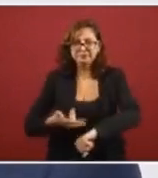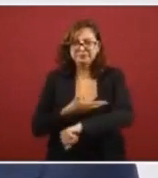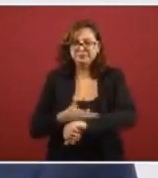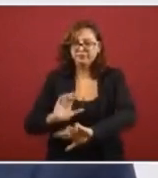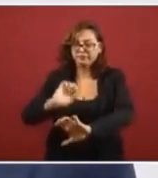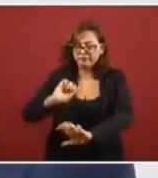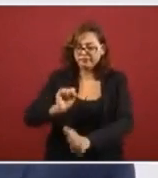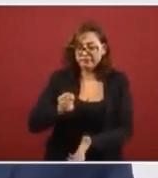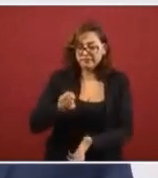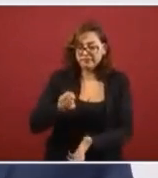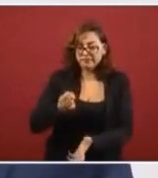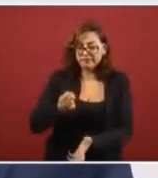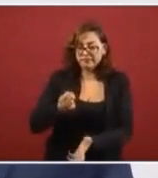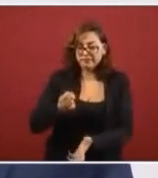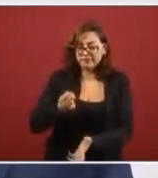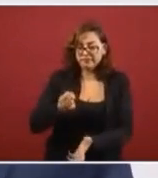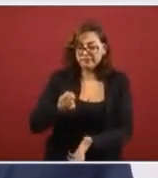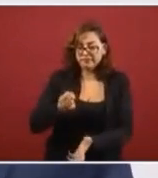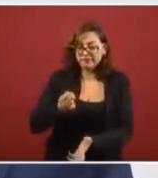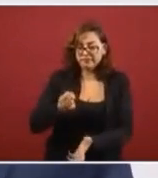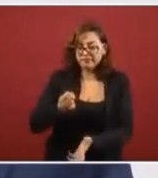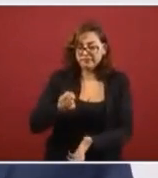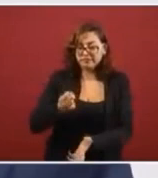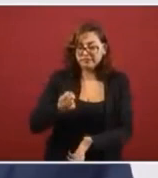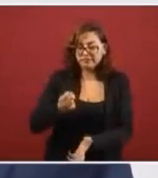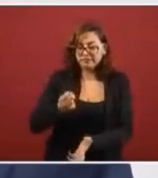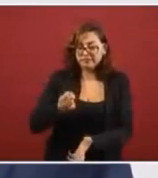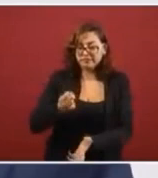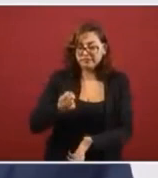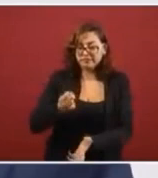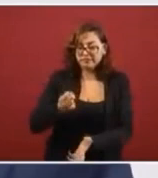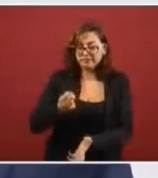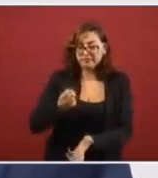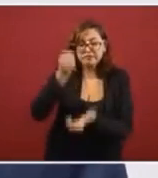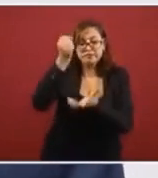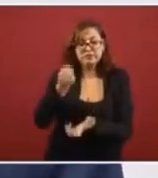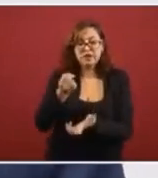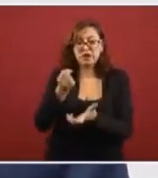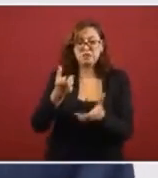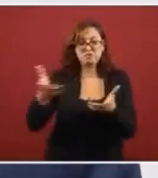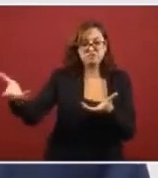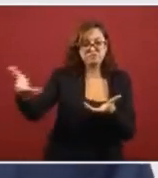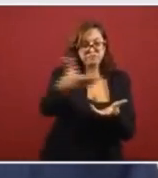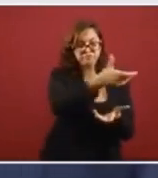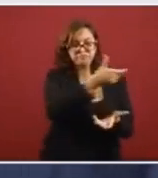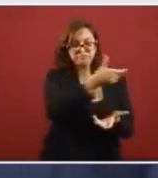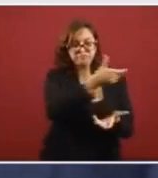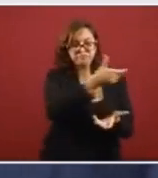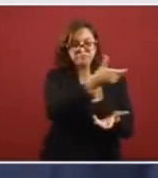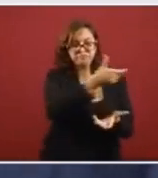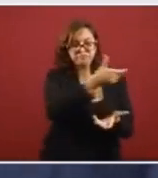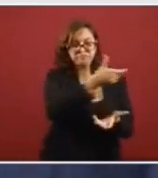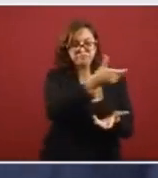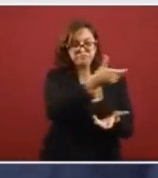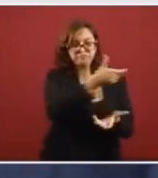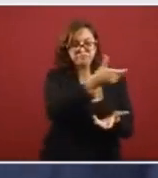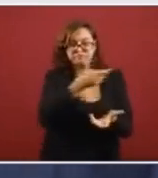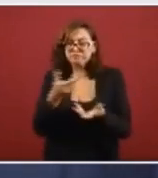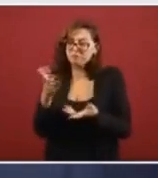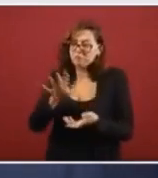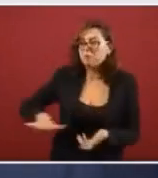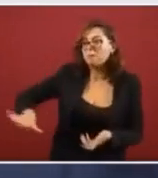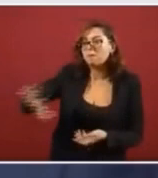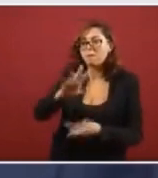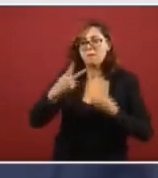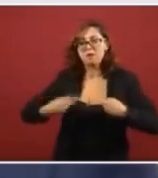and of high social impact and economical